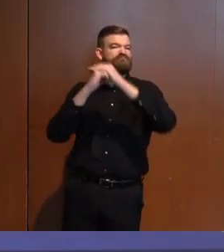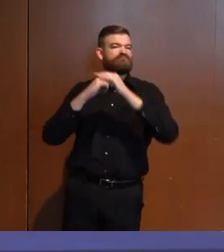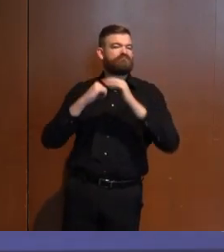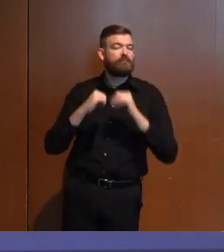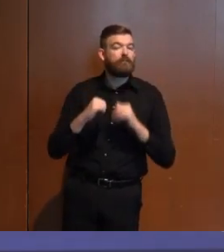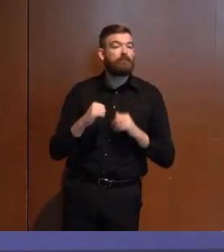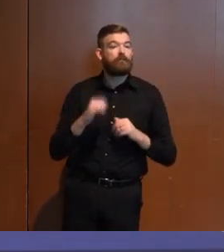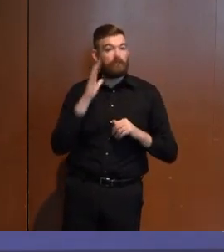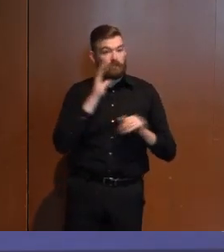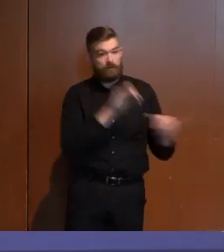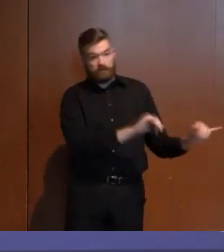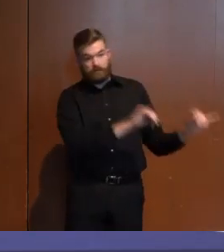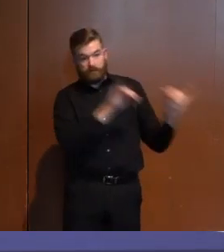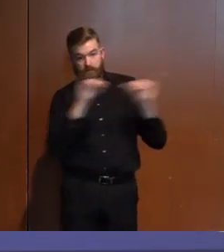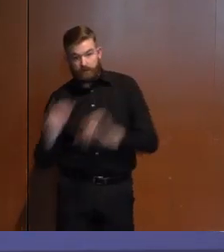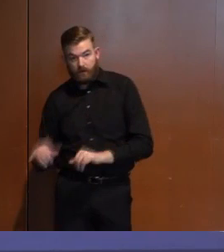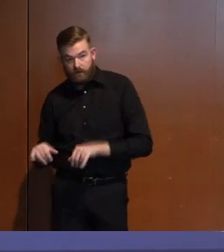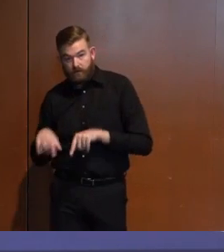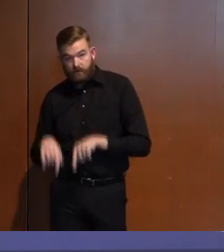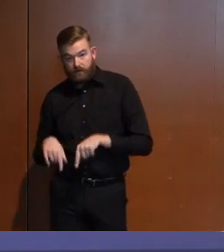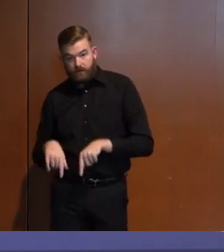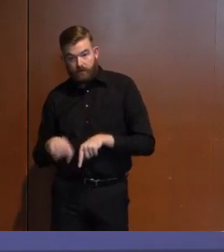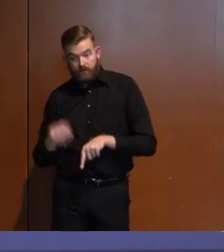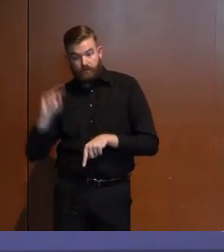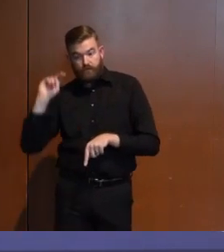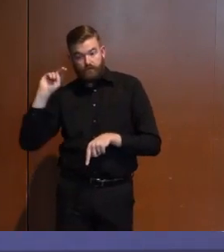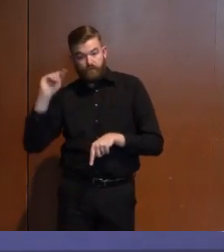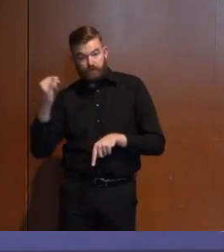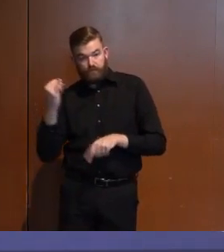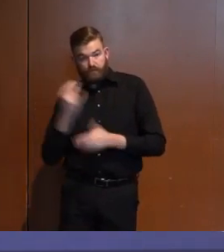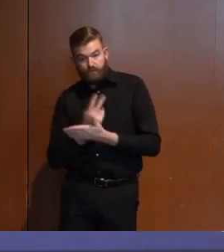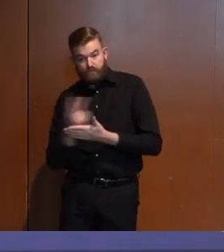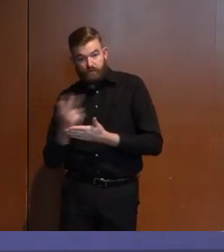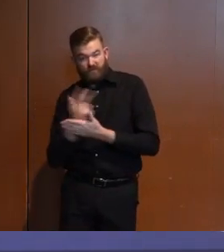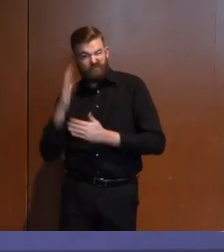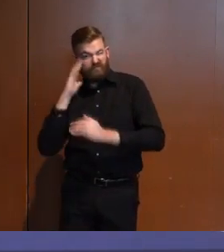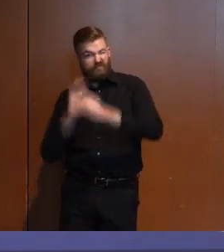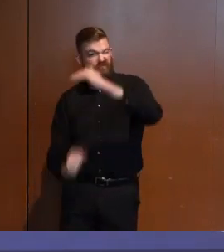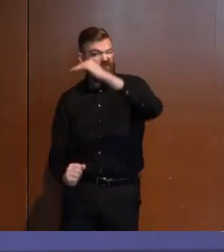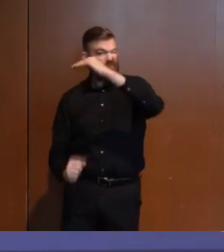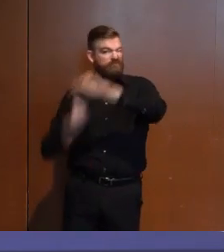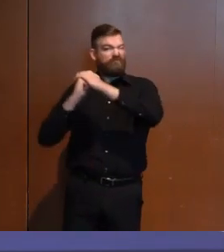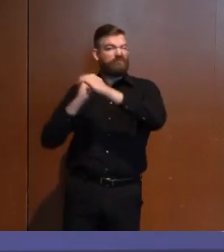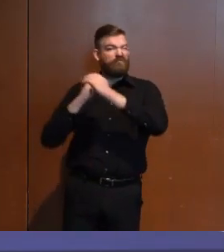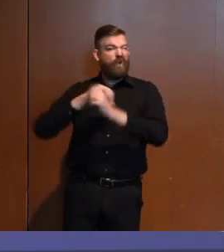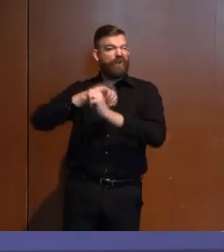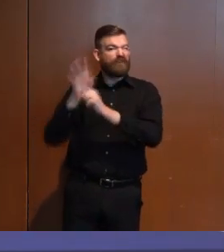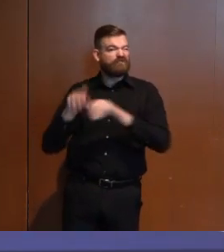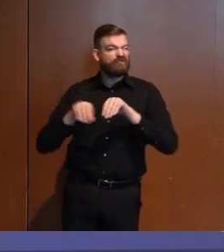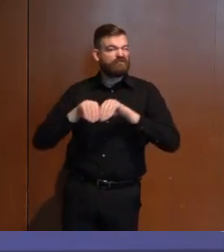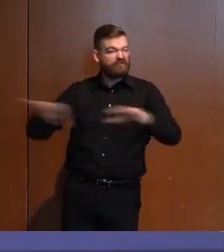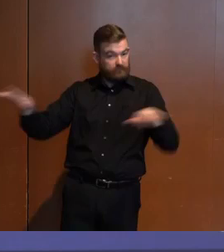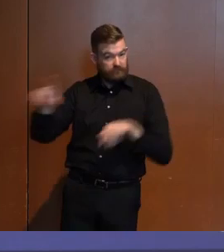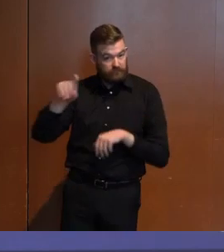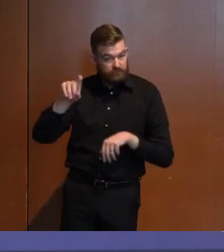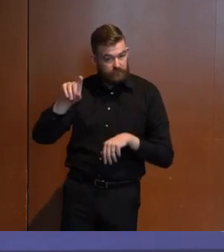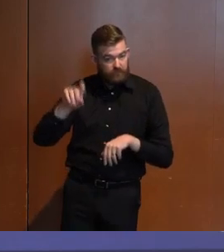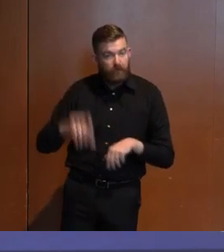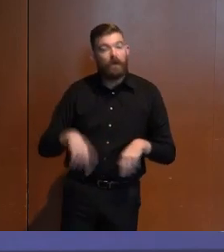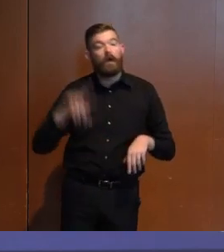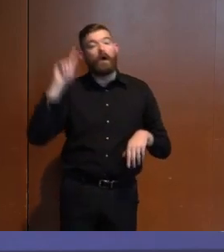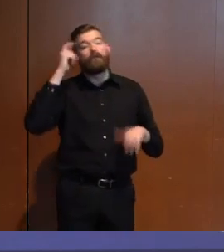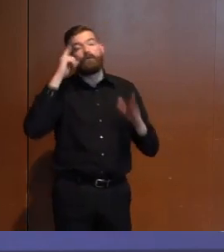away? May I say on the first one, I think this is because we've got an opportunity to have a physical space that we can